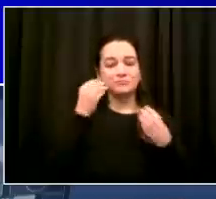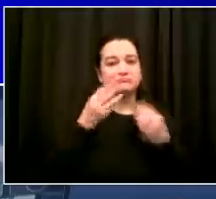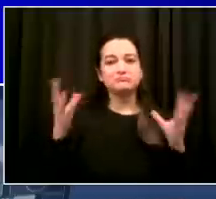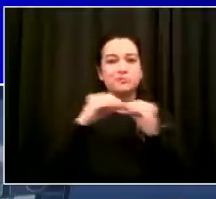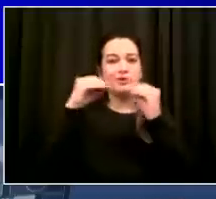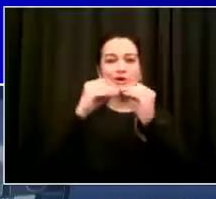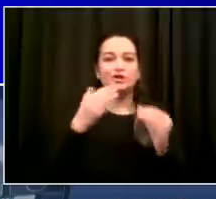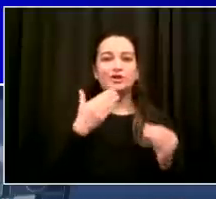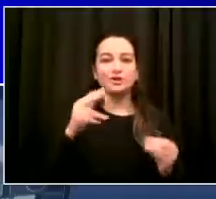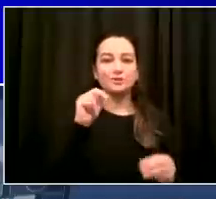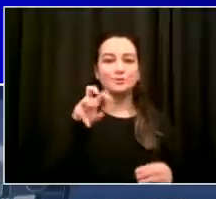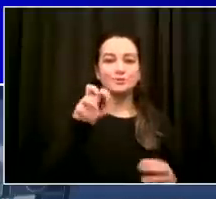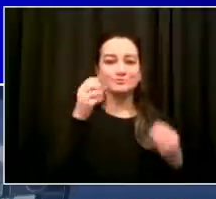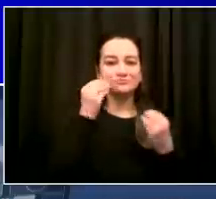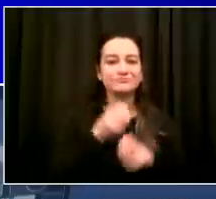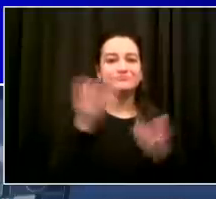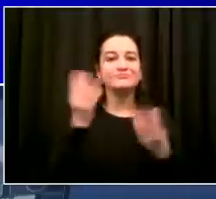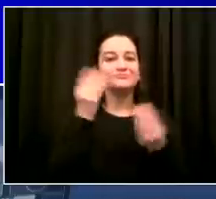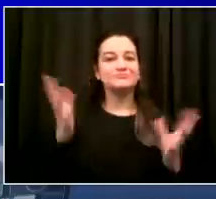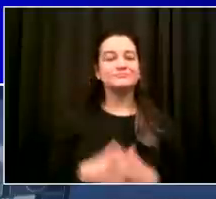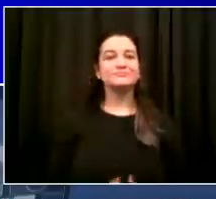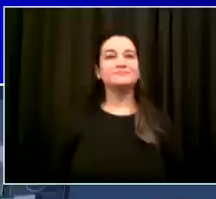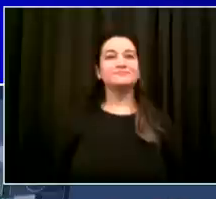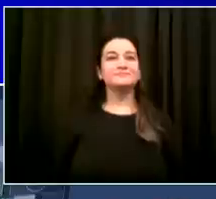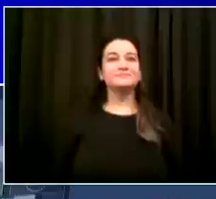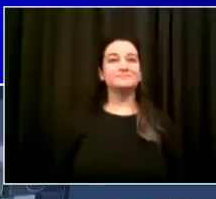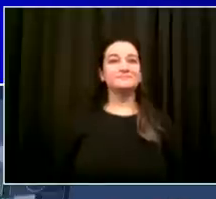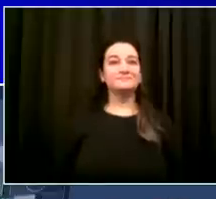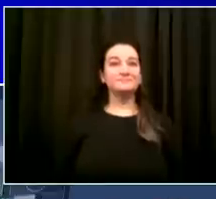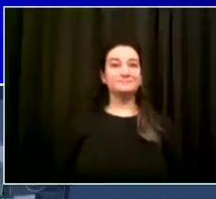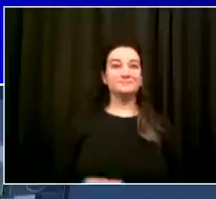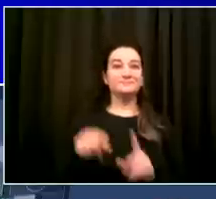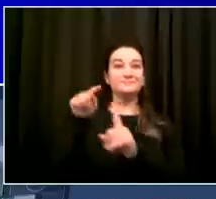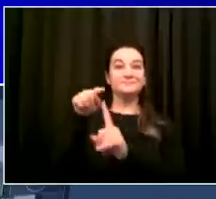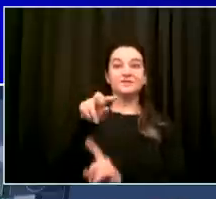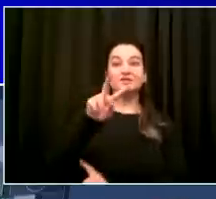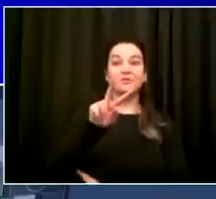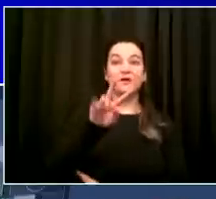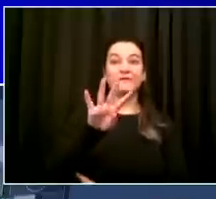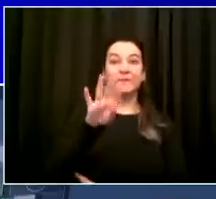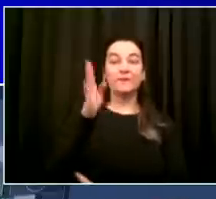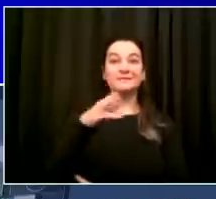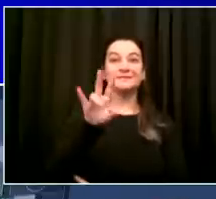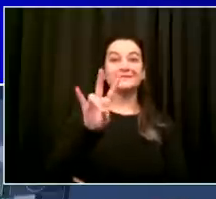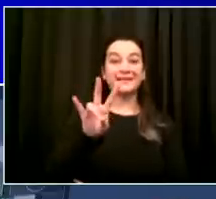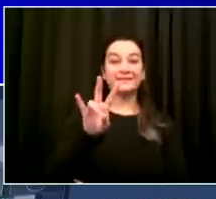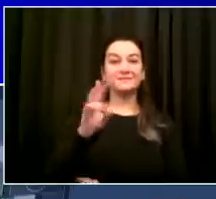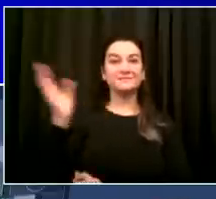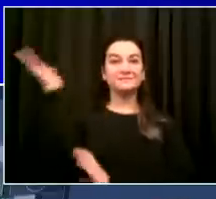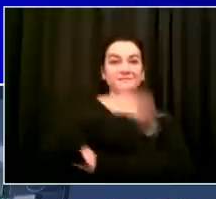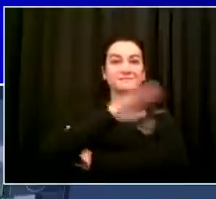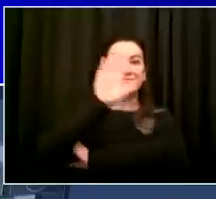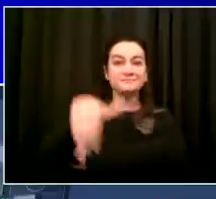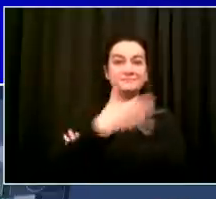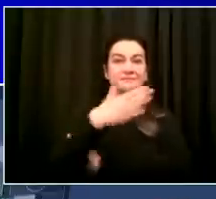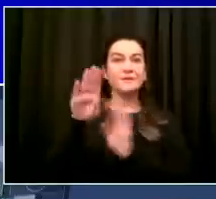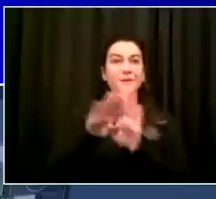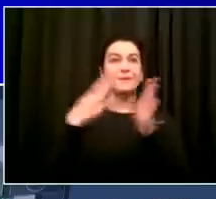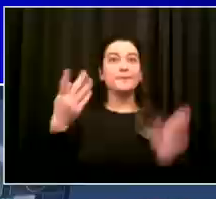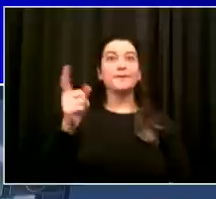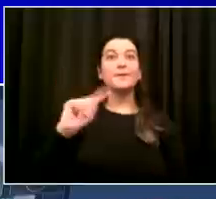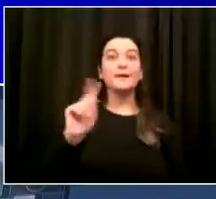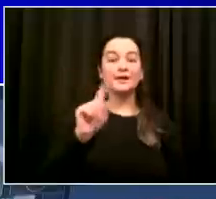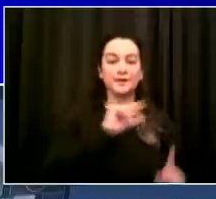Queens. We are going to have a 24/7 mega vaccination site at Citi Field. This is going to